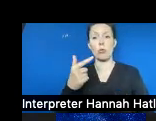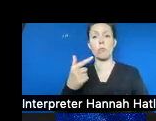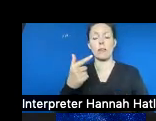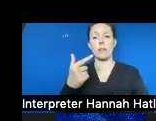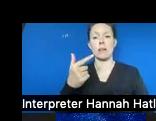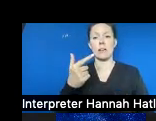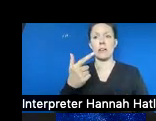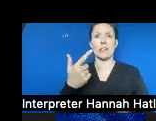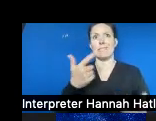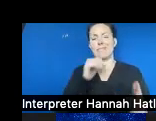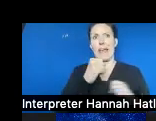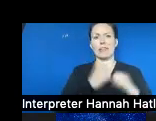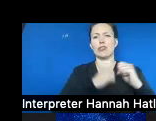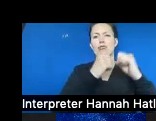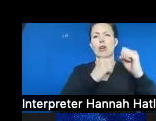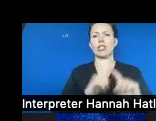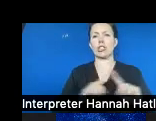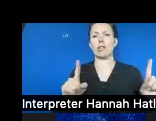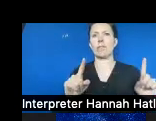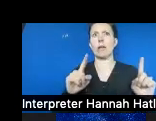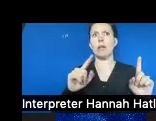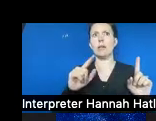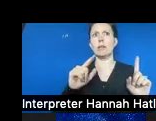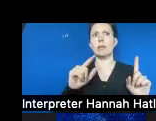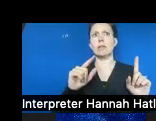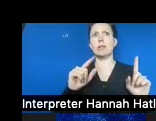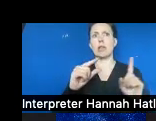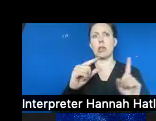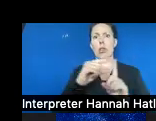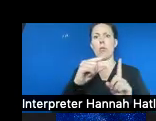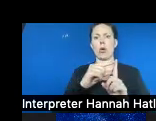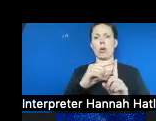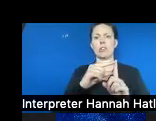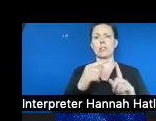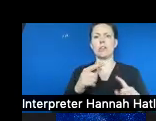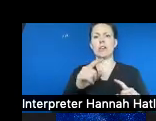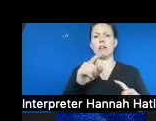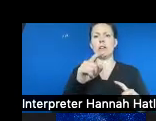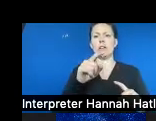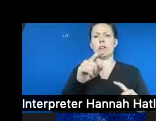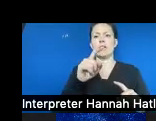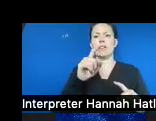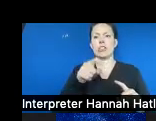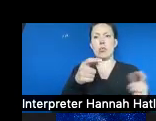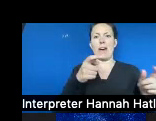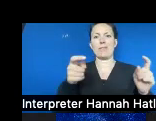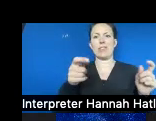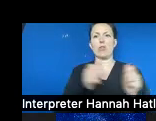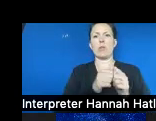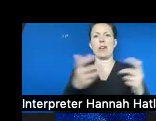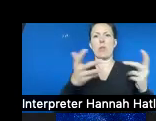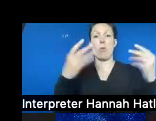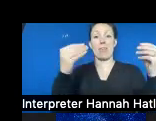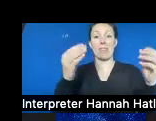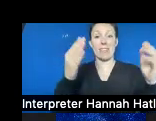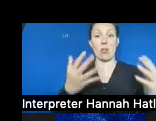not structure, the words, you got to deal with what the sellers want, no matter how violent that